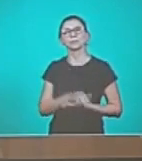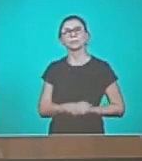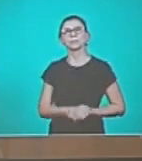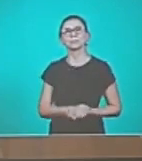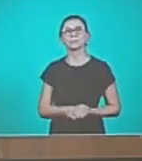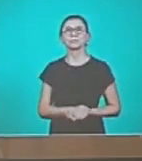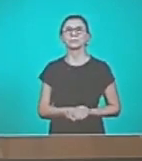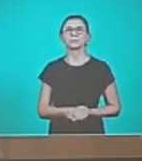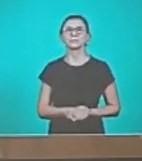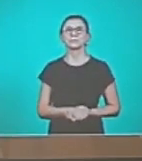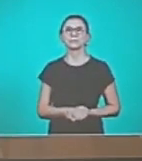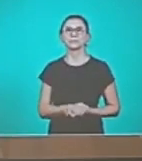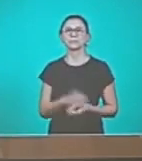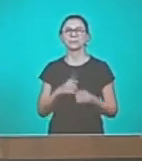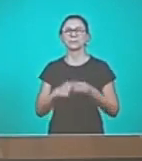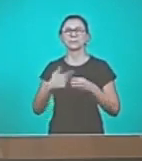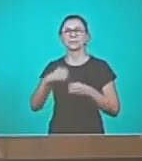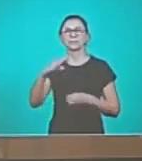of Cabo,